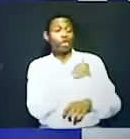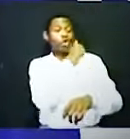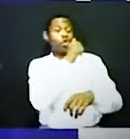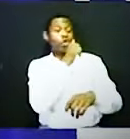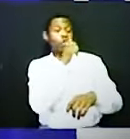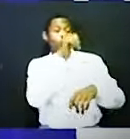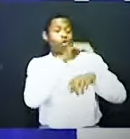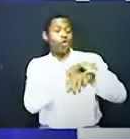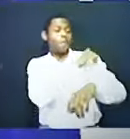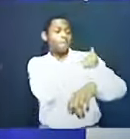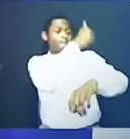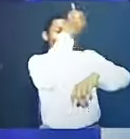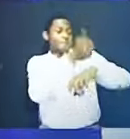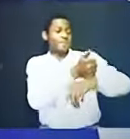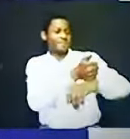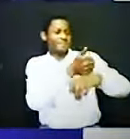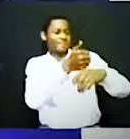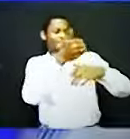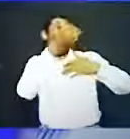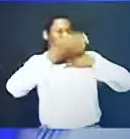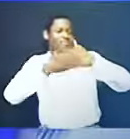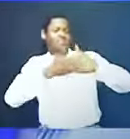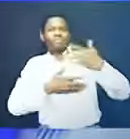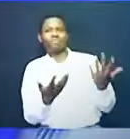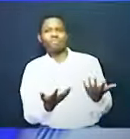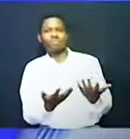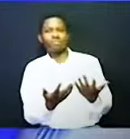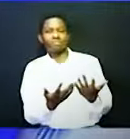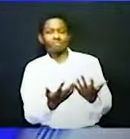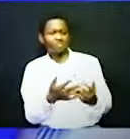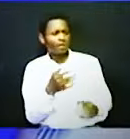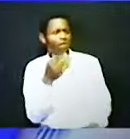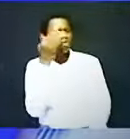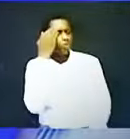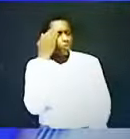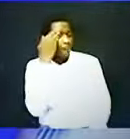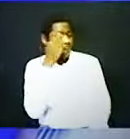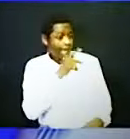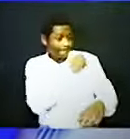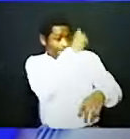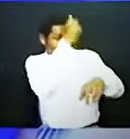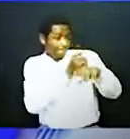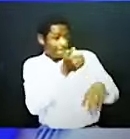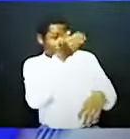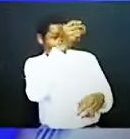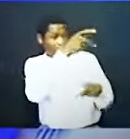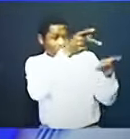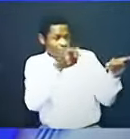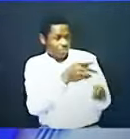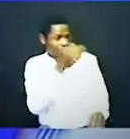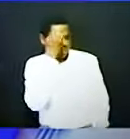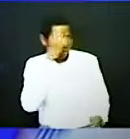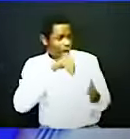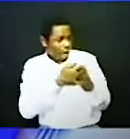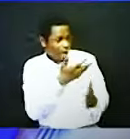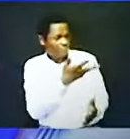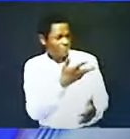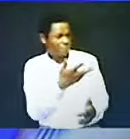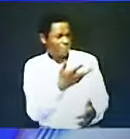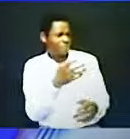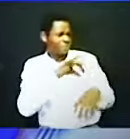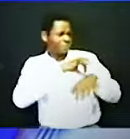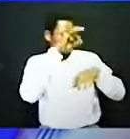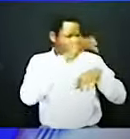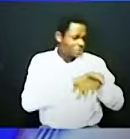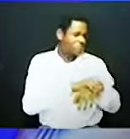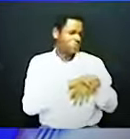We eye bepo so baby o. Can you imagine the conditions that are there? Wa bepo so hwe se na ehote bia no etie. But he spent the